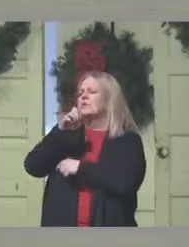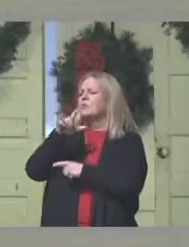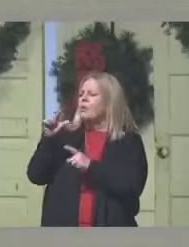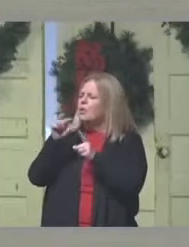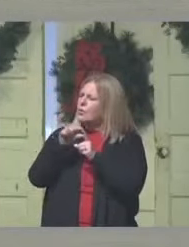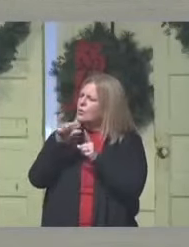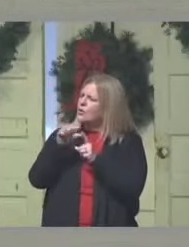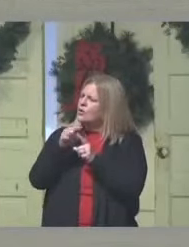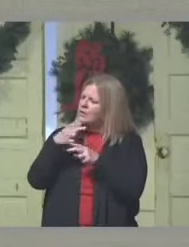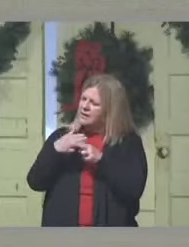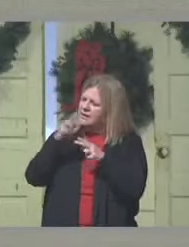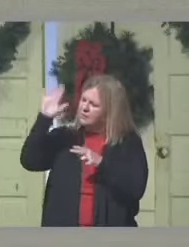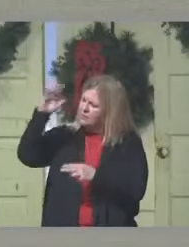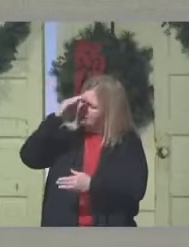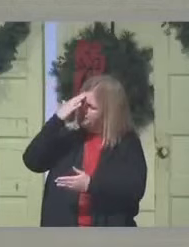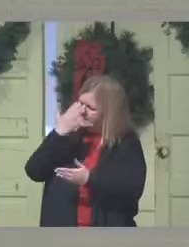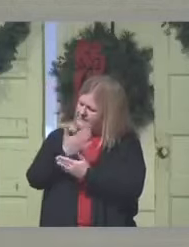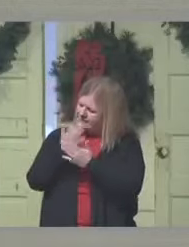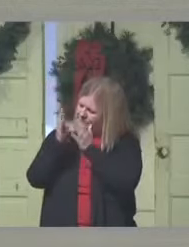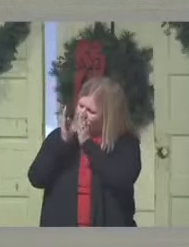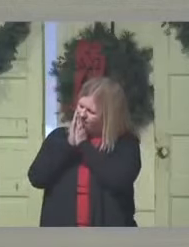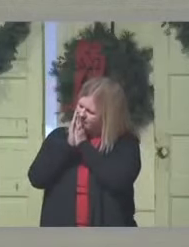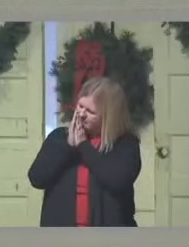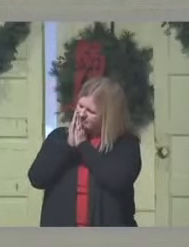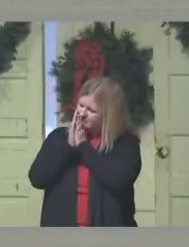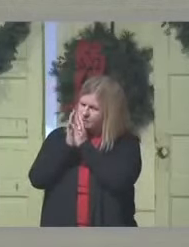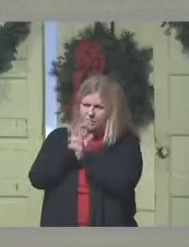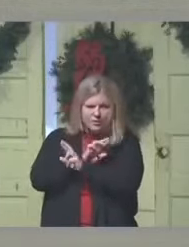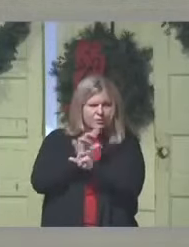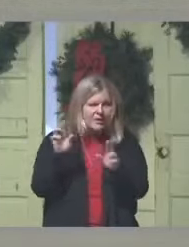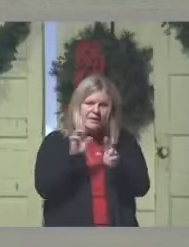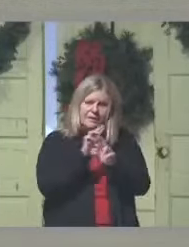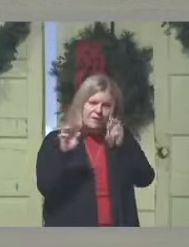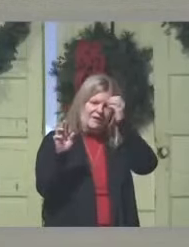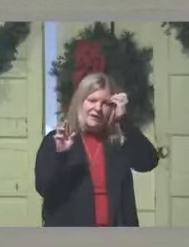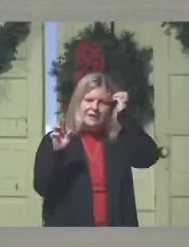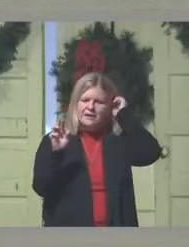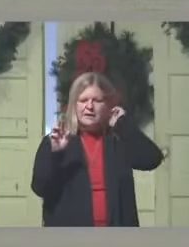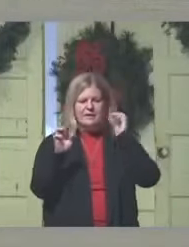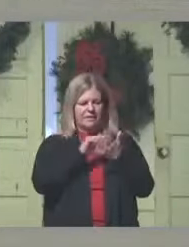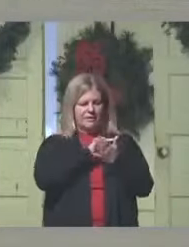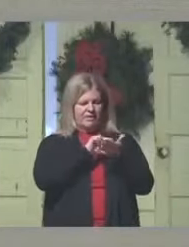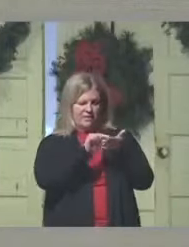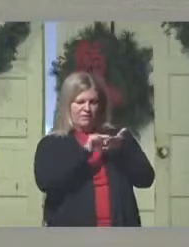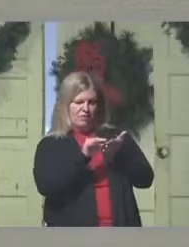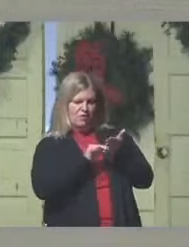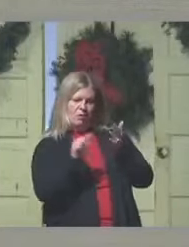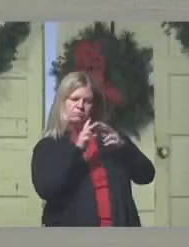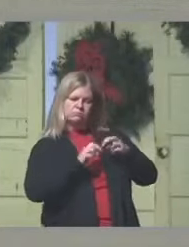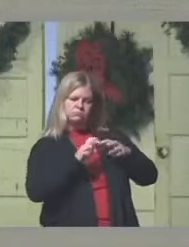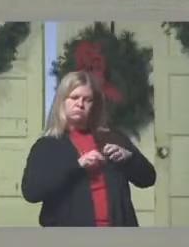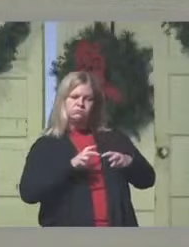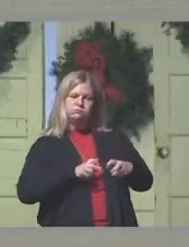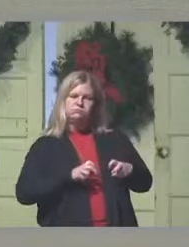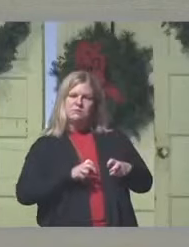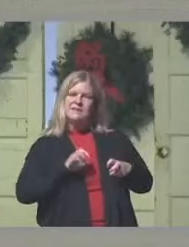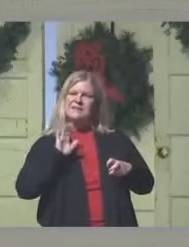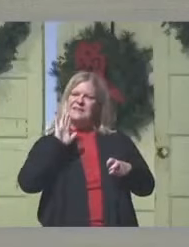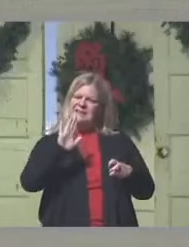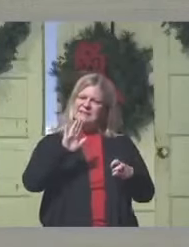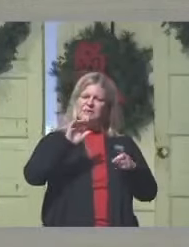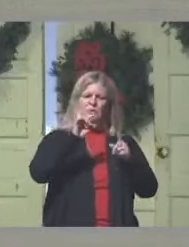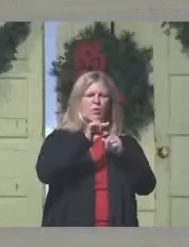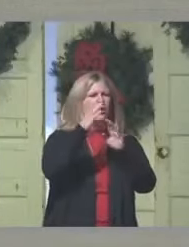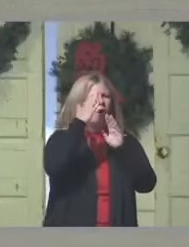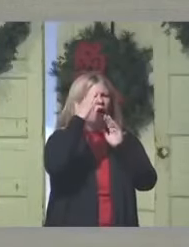words. In the name of your Son, we ask you. Are you ready? Are you ready to unpack Paul's words of hope and of